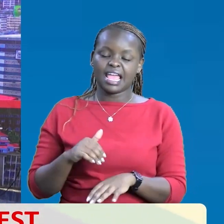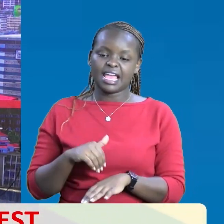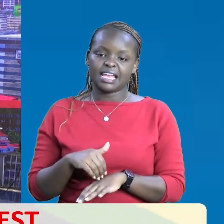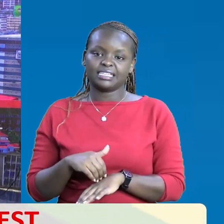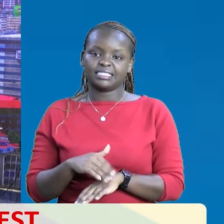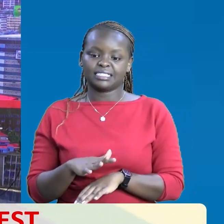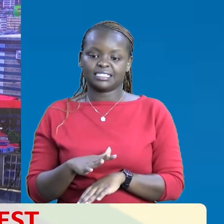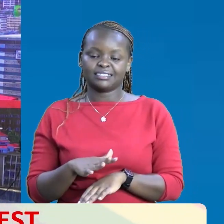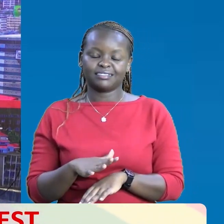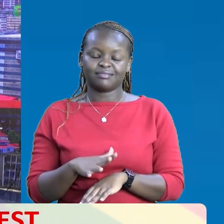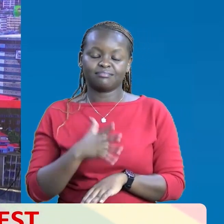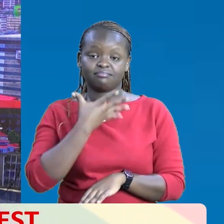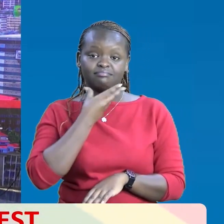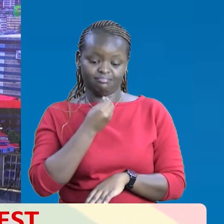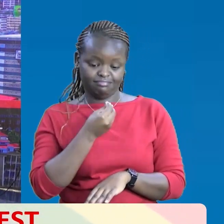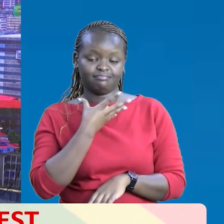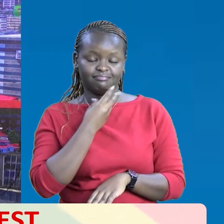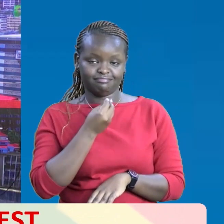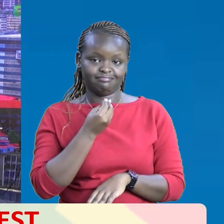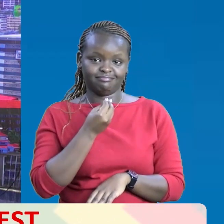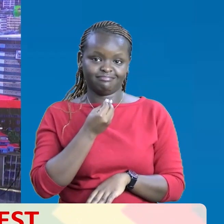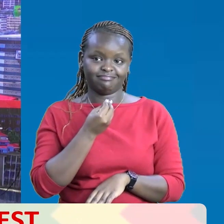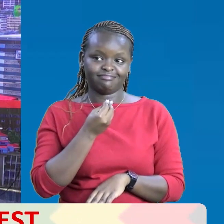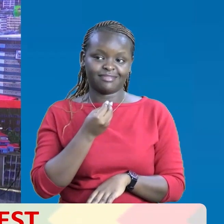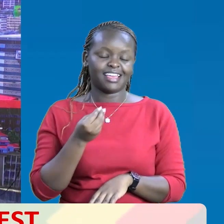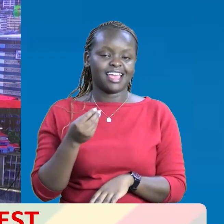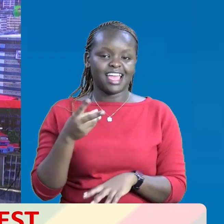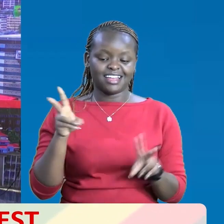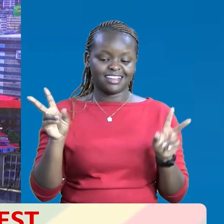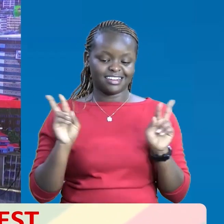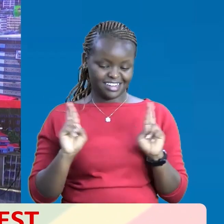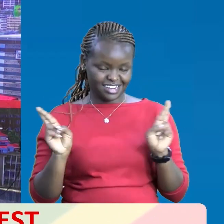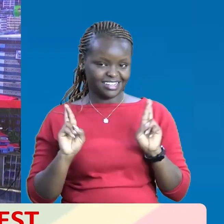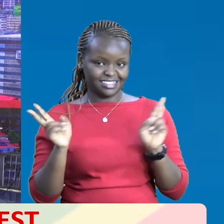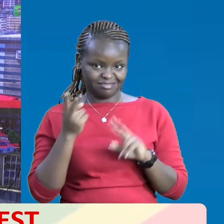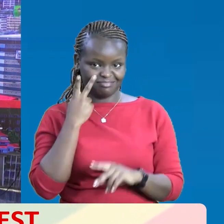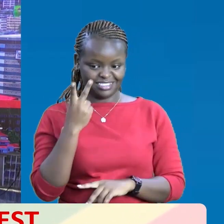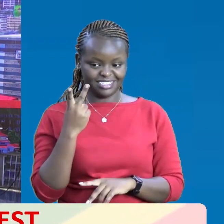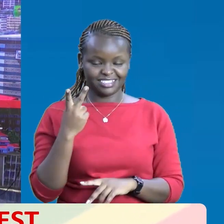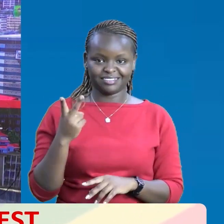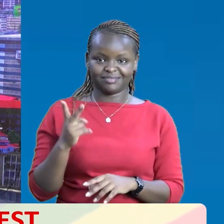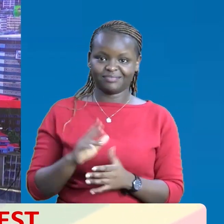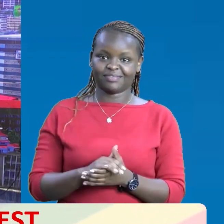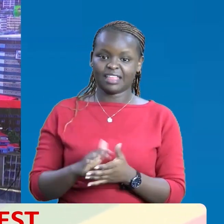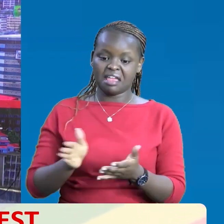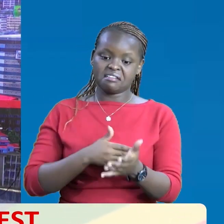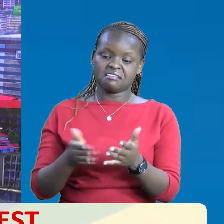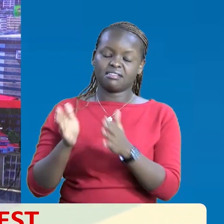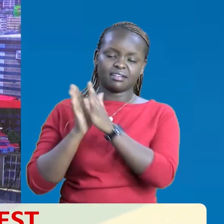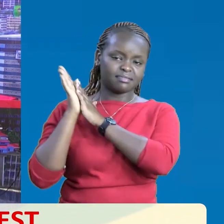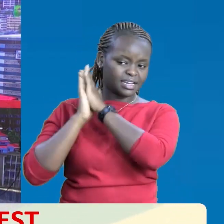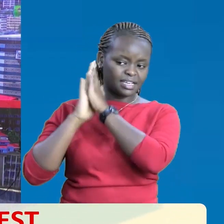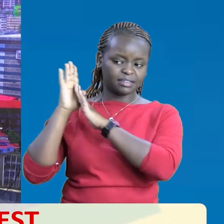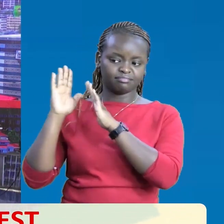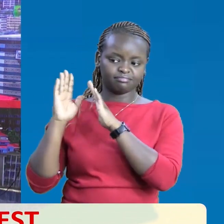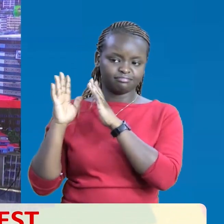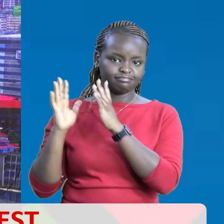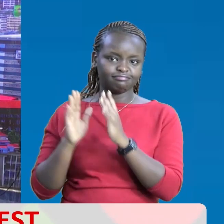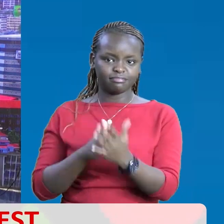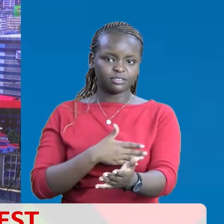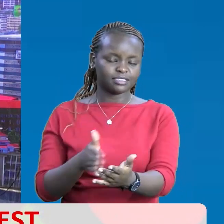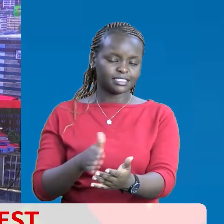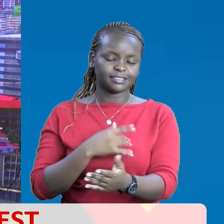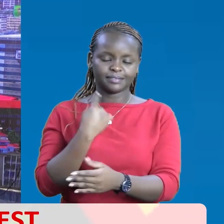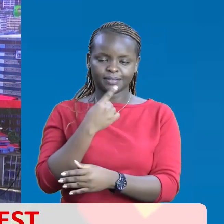time ni Monday. So mkairada who are we representing as far as reggae music is concerned. Kutarana pia some wisdom,